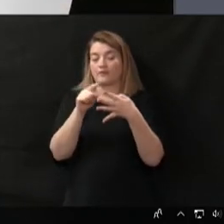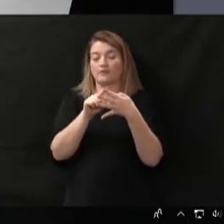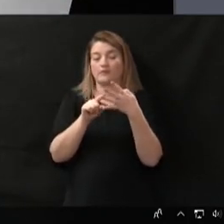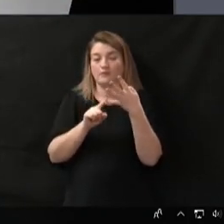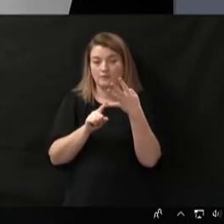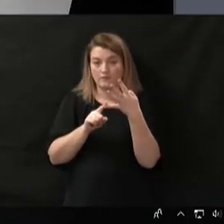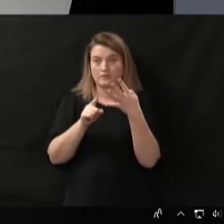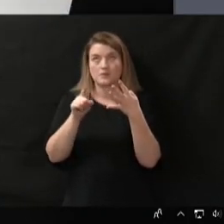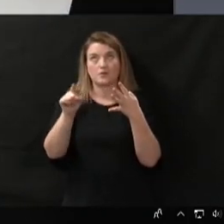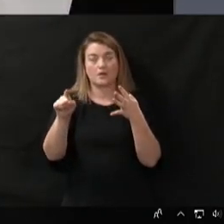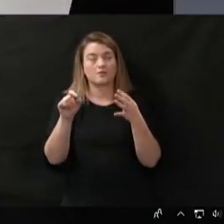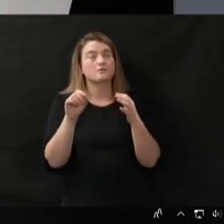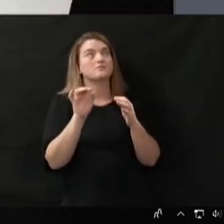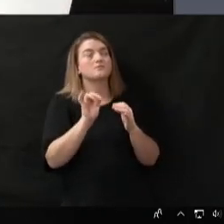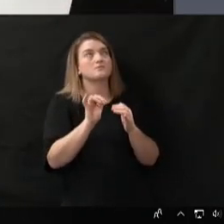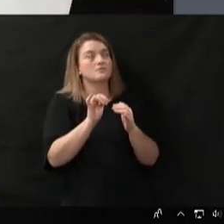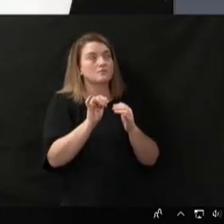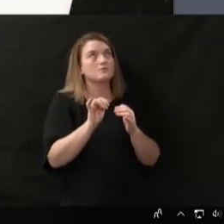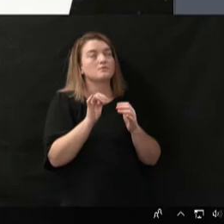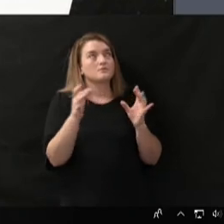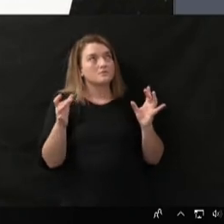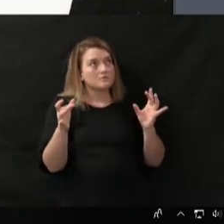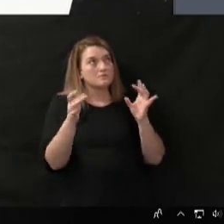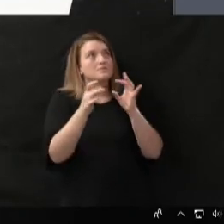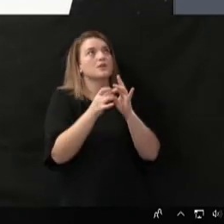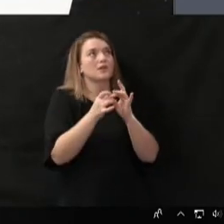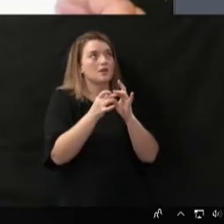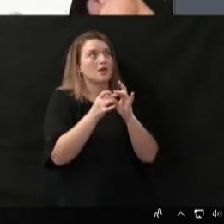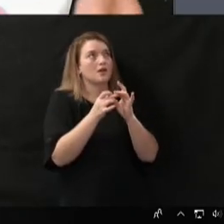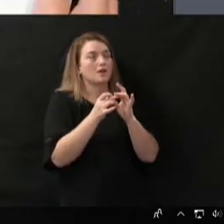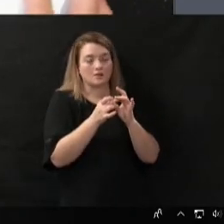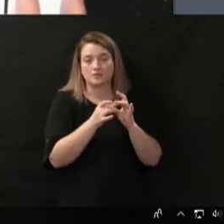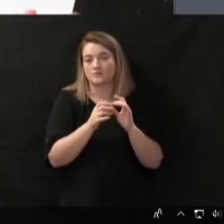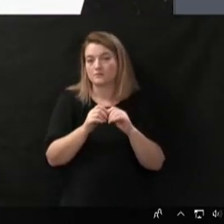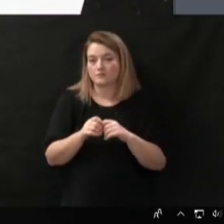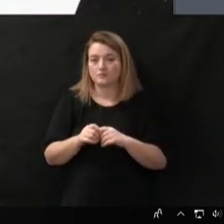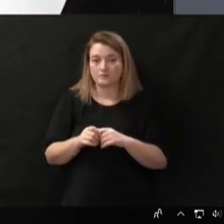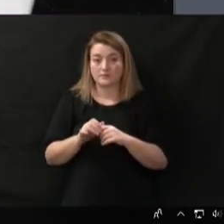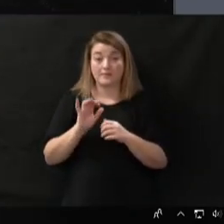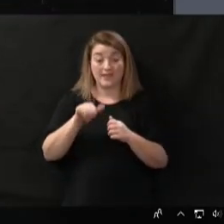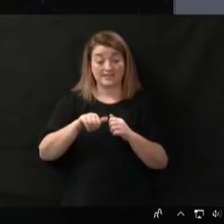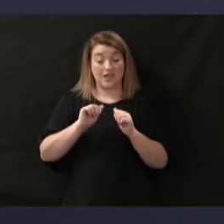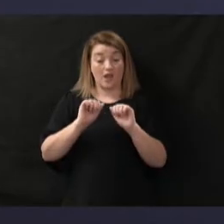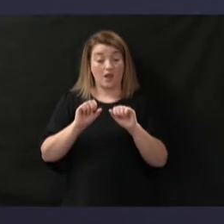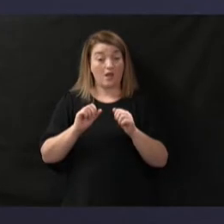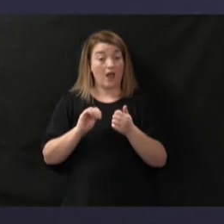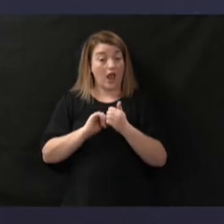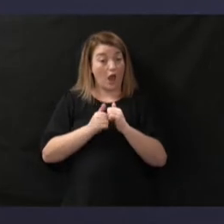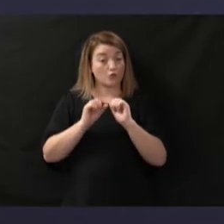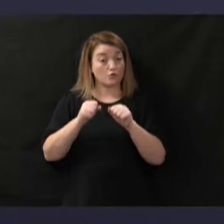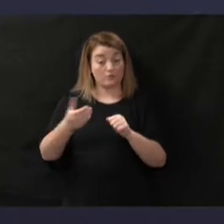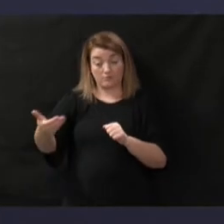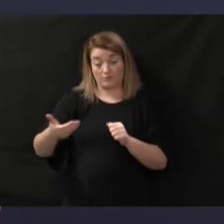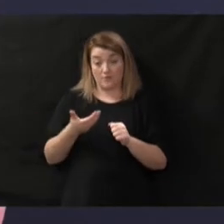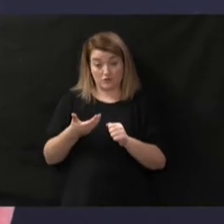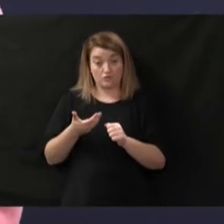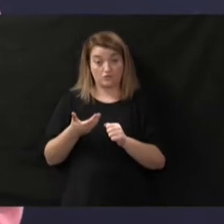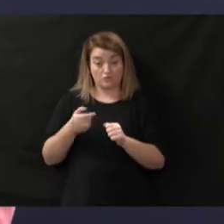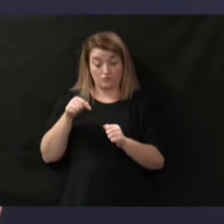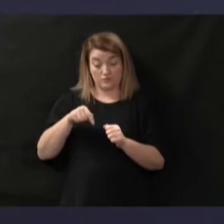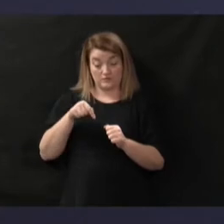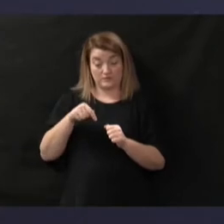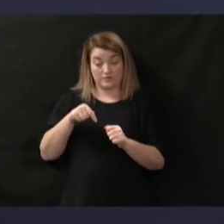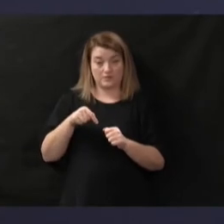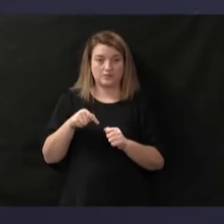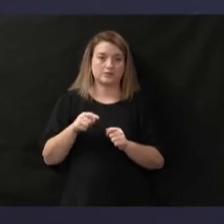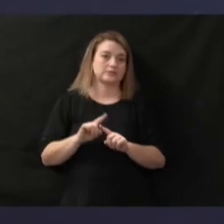Okay, so those are the picture cards that you can use when you're introducing them. And like I said, it is a different kind of